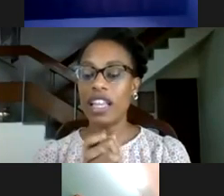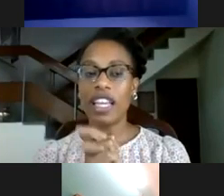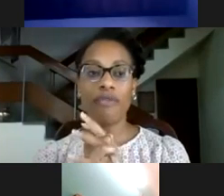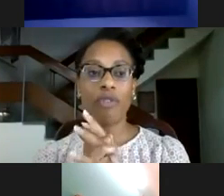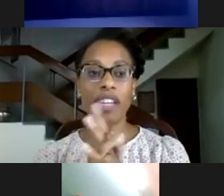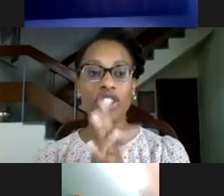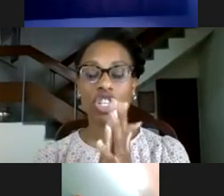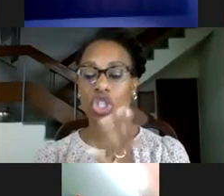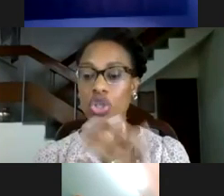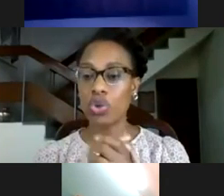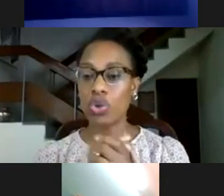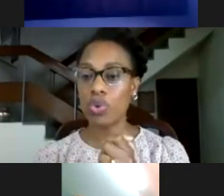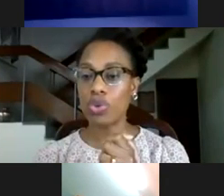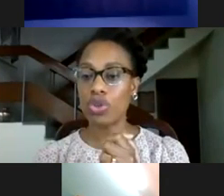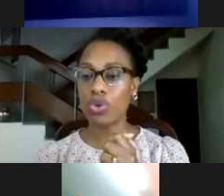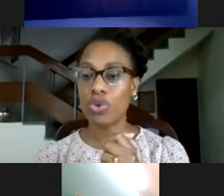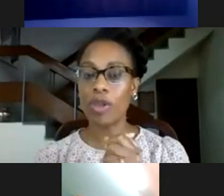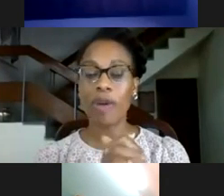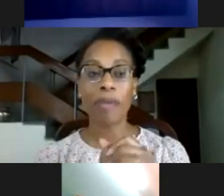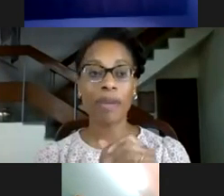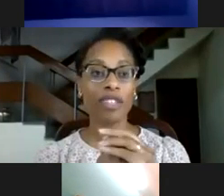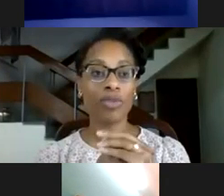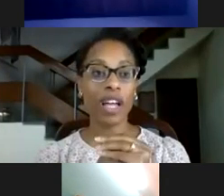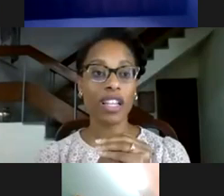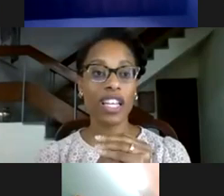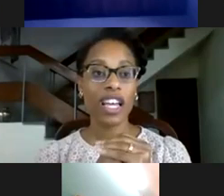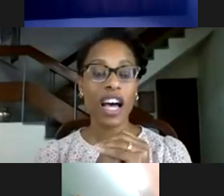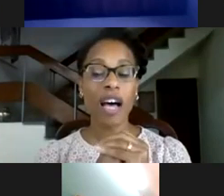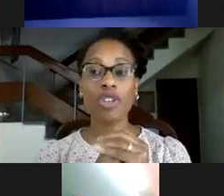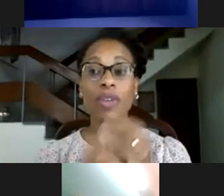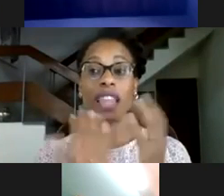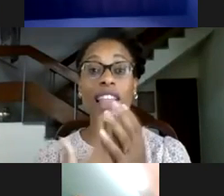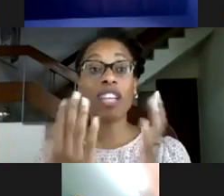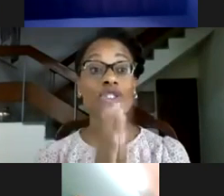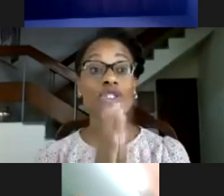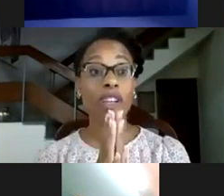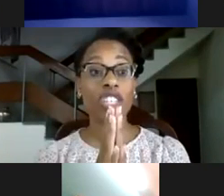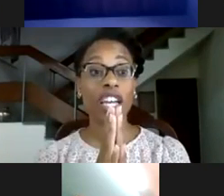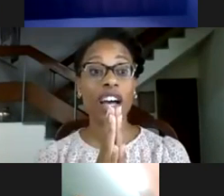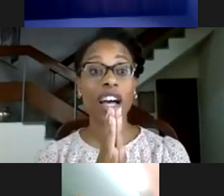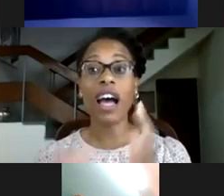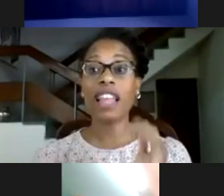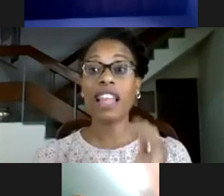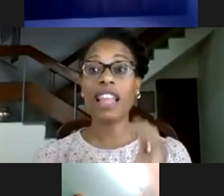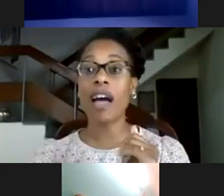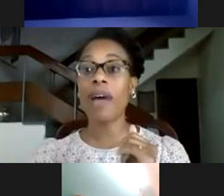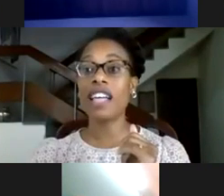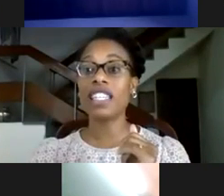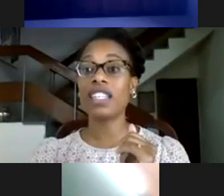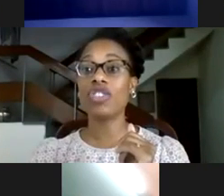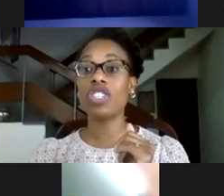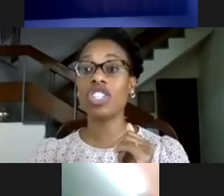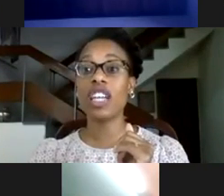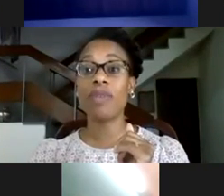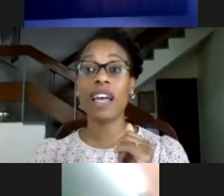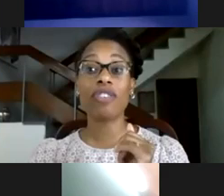try to get the information to the public as well. So with that, thank you so much, Sarah. I think as is